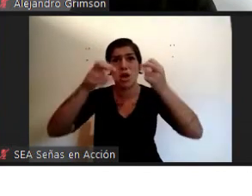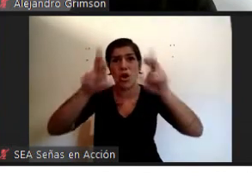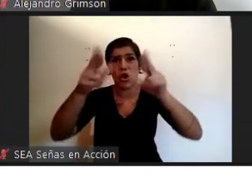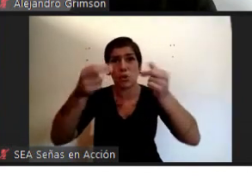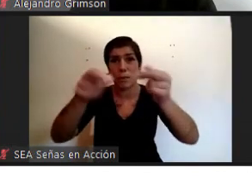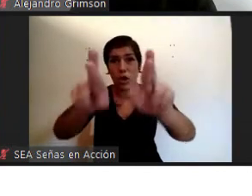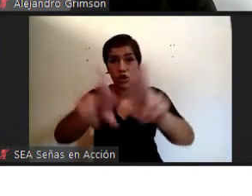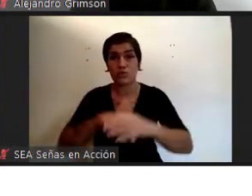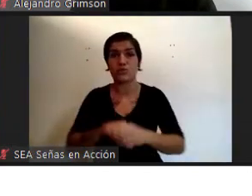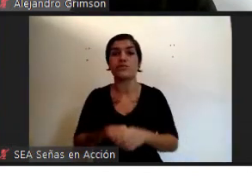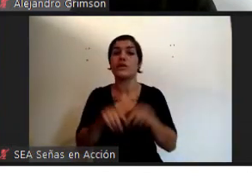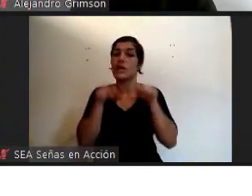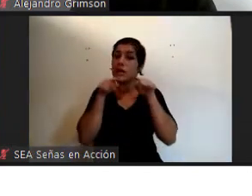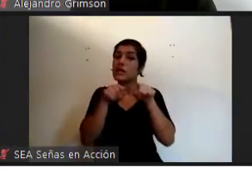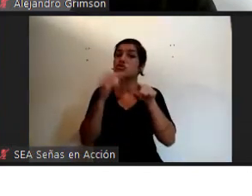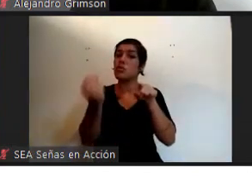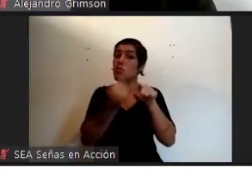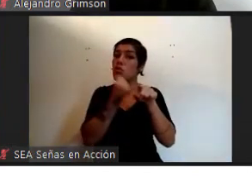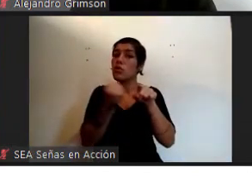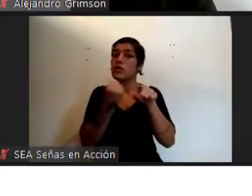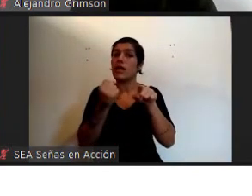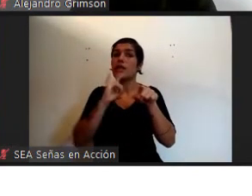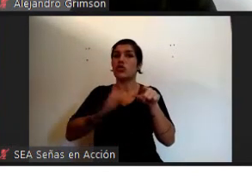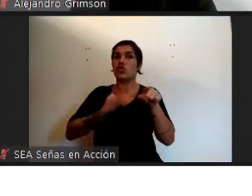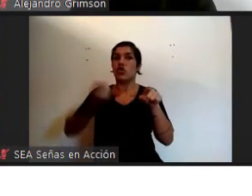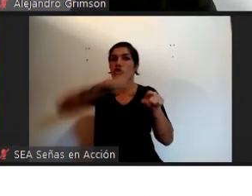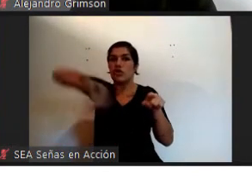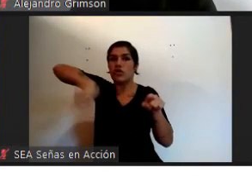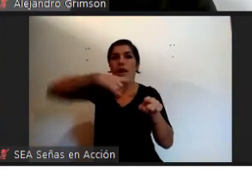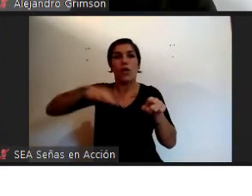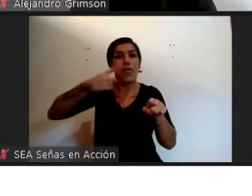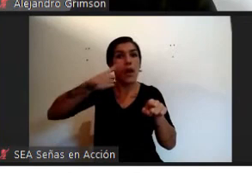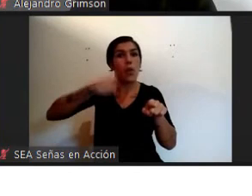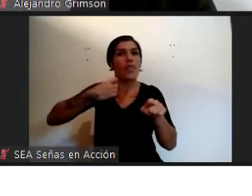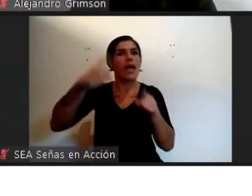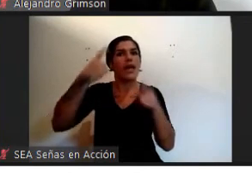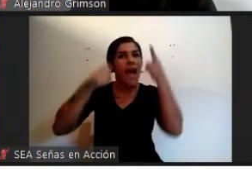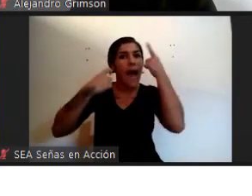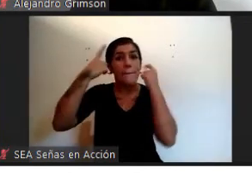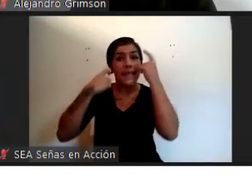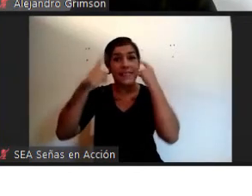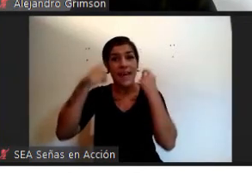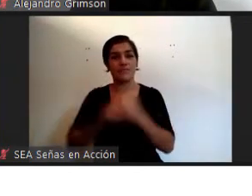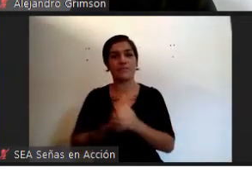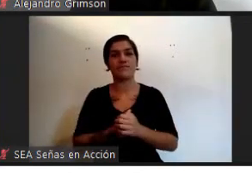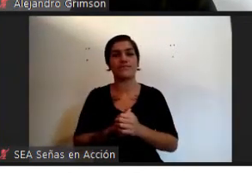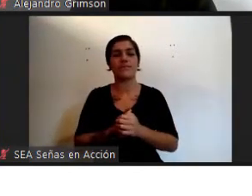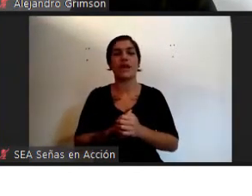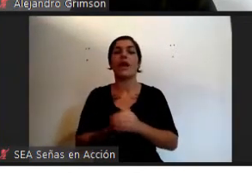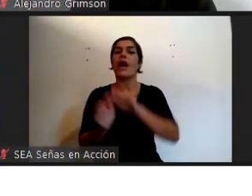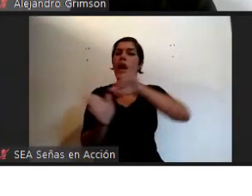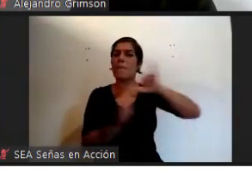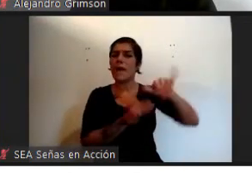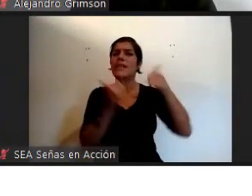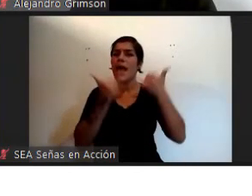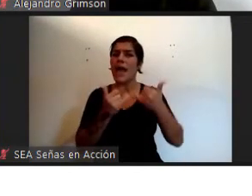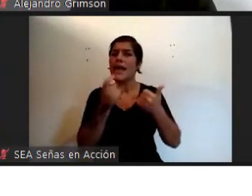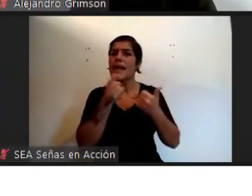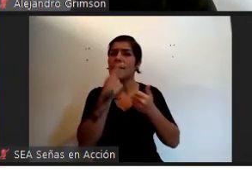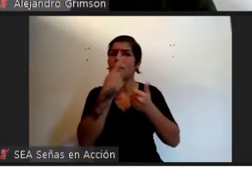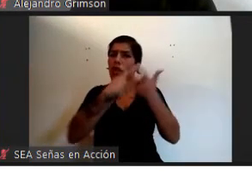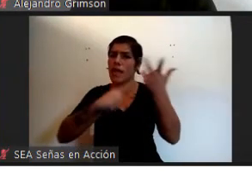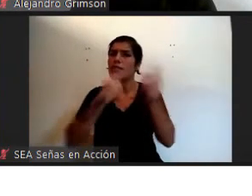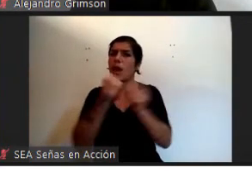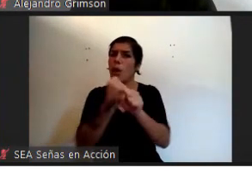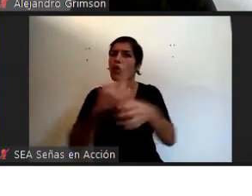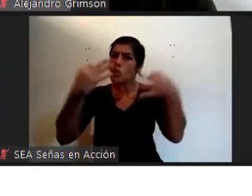I would like to go back to a number of successful examples that happened in Argentina. A gallery, Rolf, it created